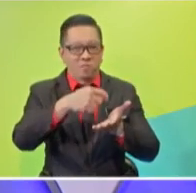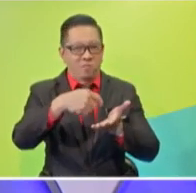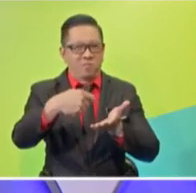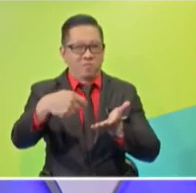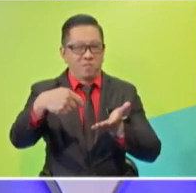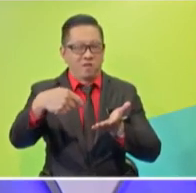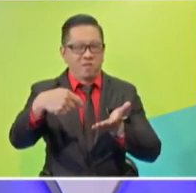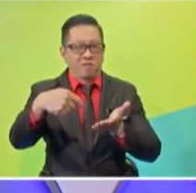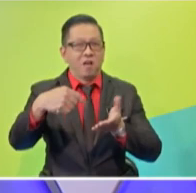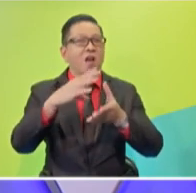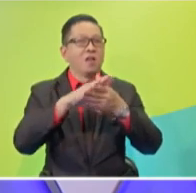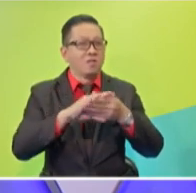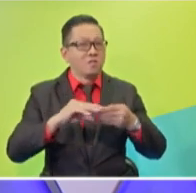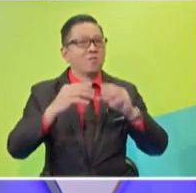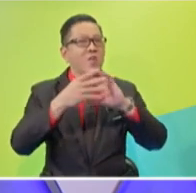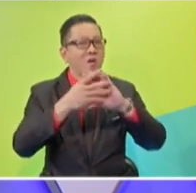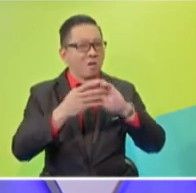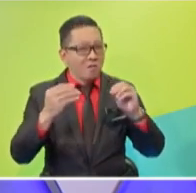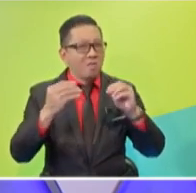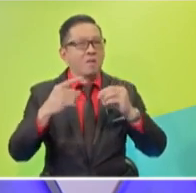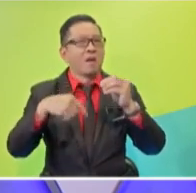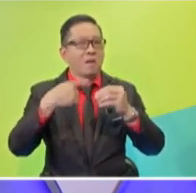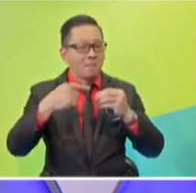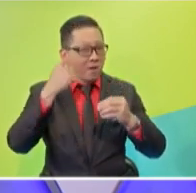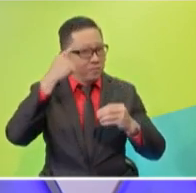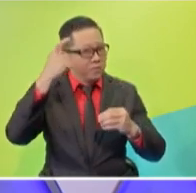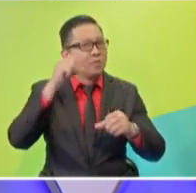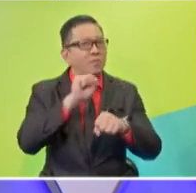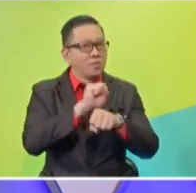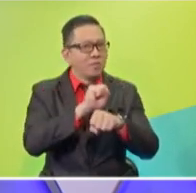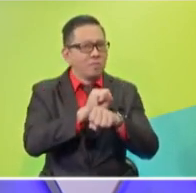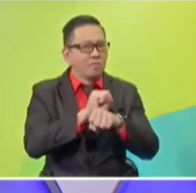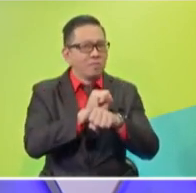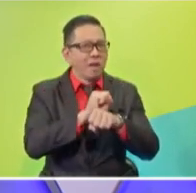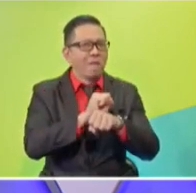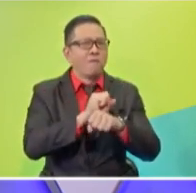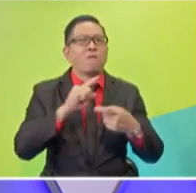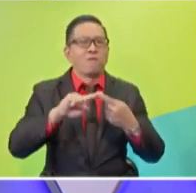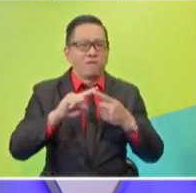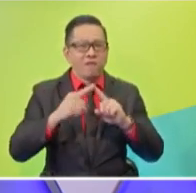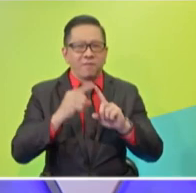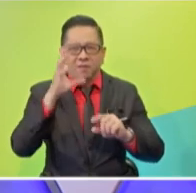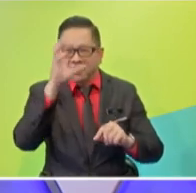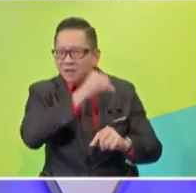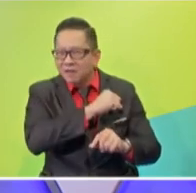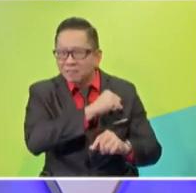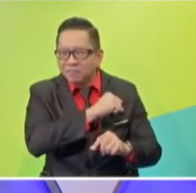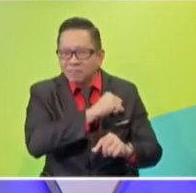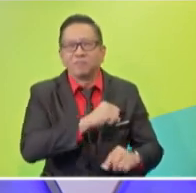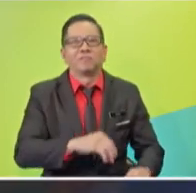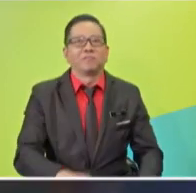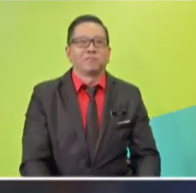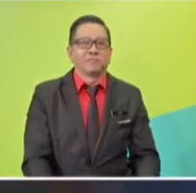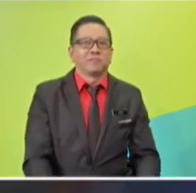descriptions or clues about their dream job and let their friends guess what is their dream job.